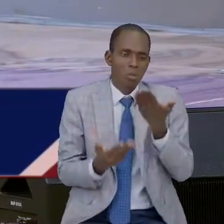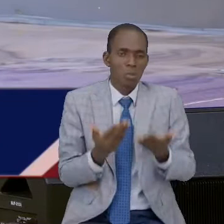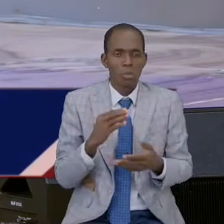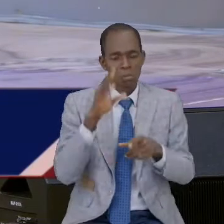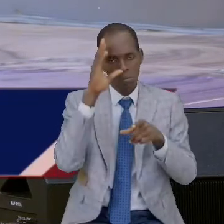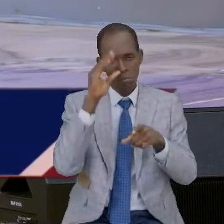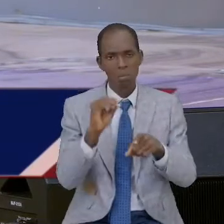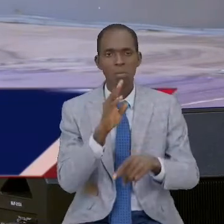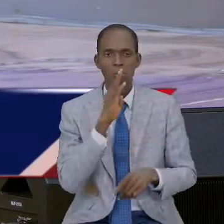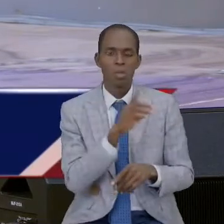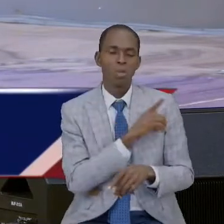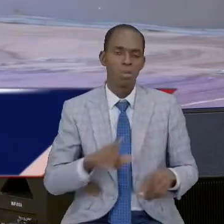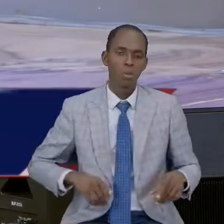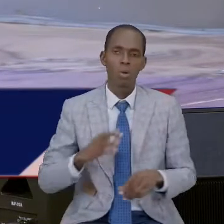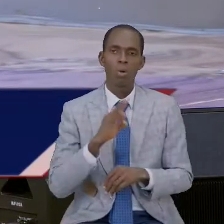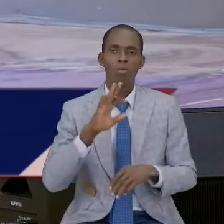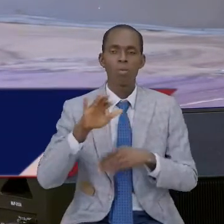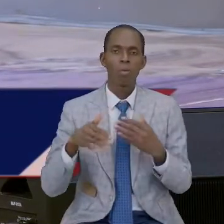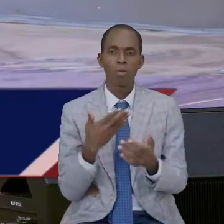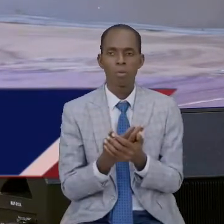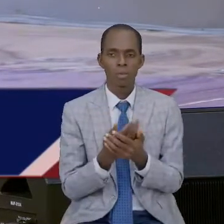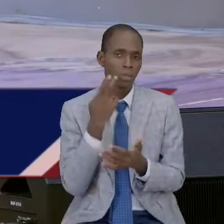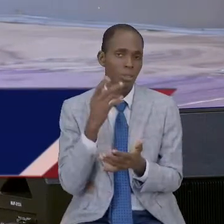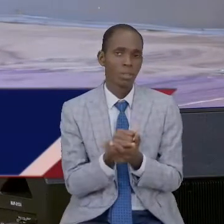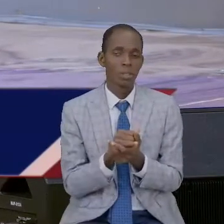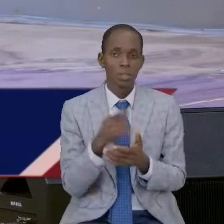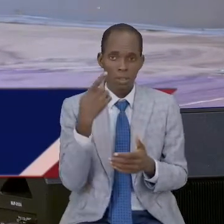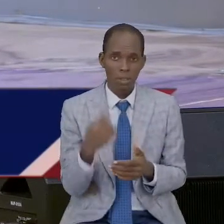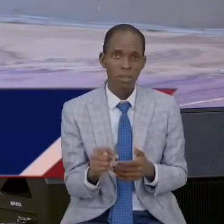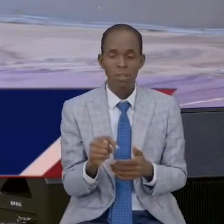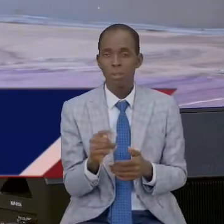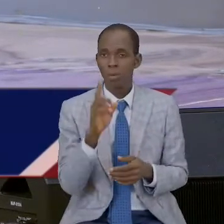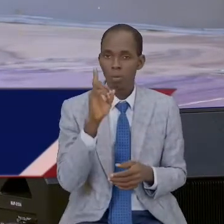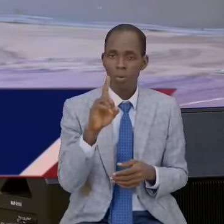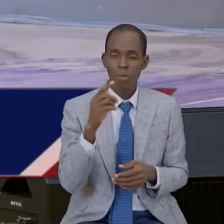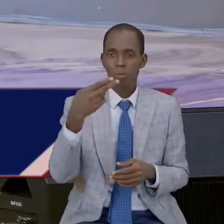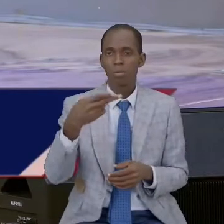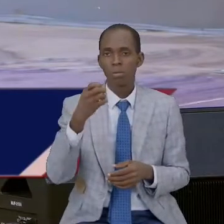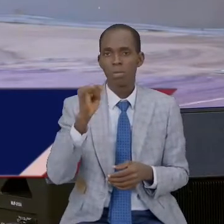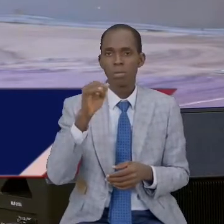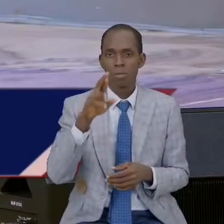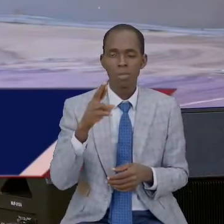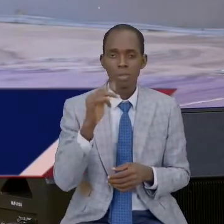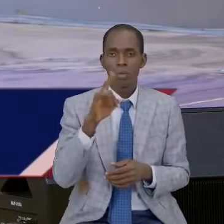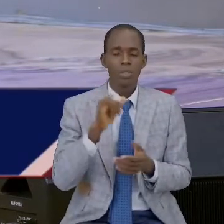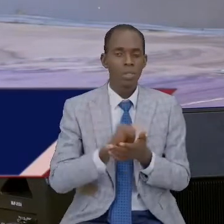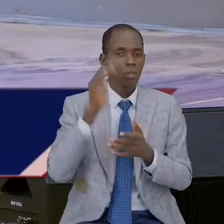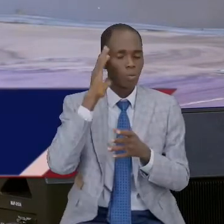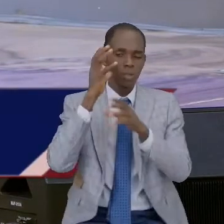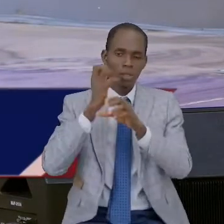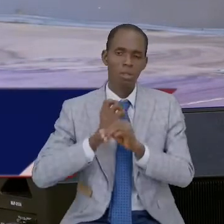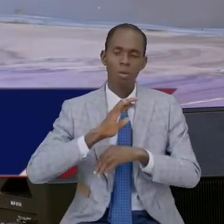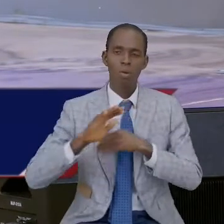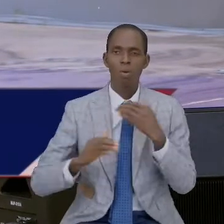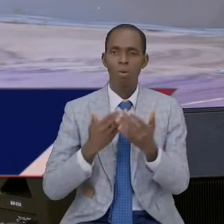be Lord of all. Look at that. The heir, the one that will inherit everything, all